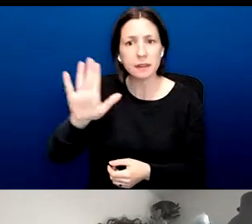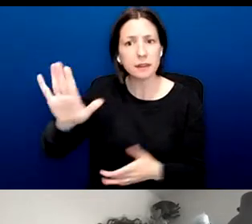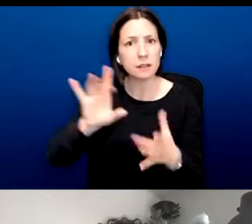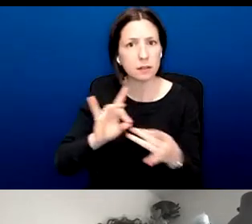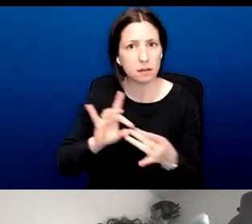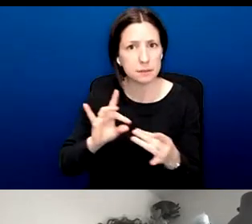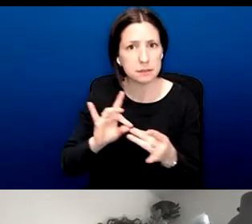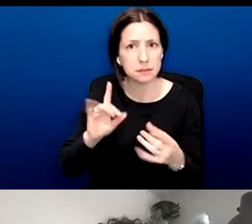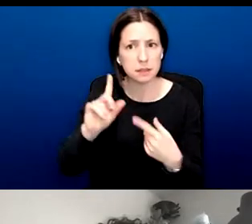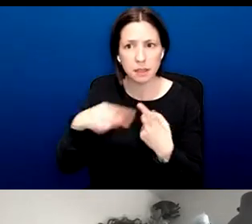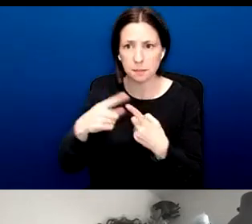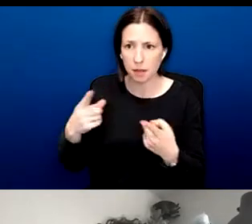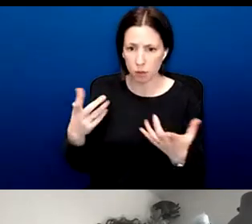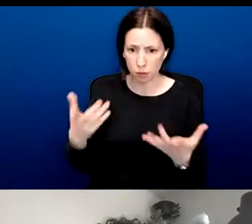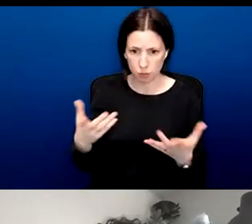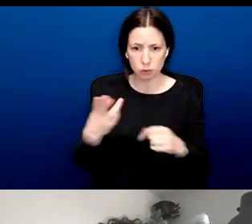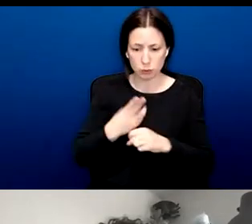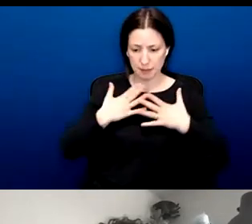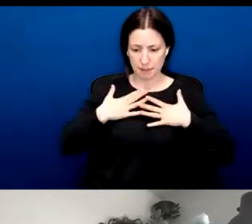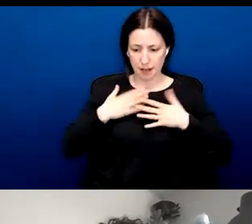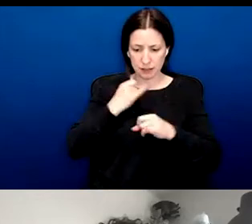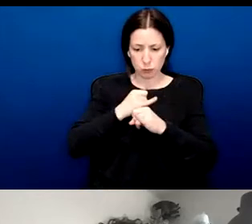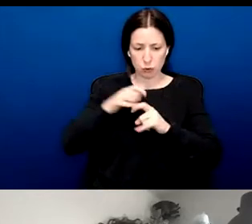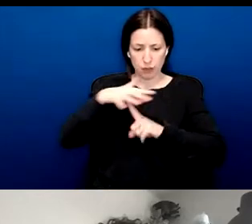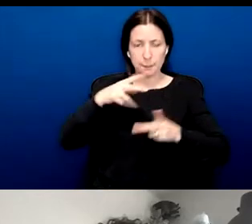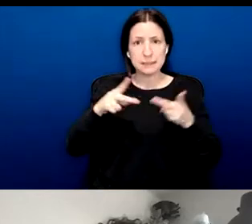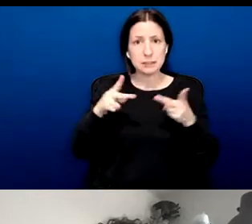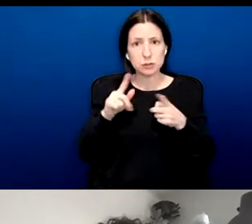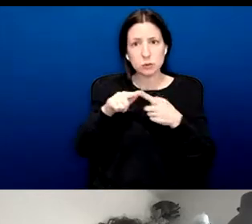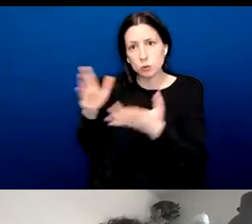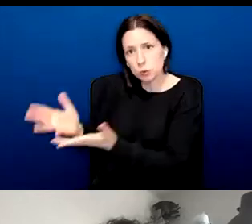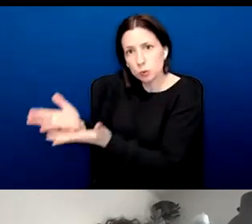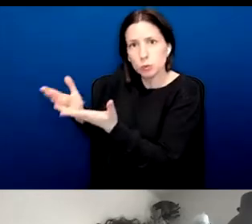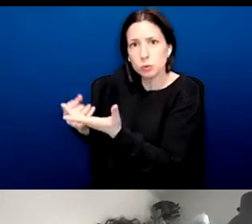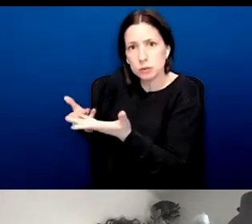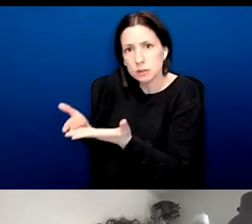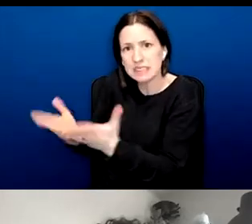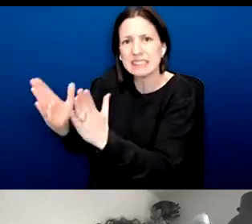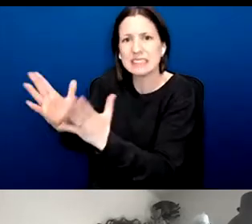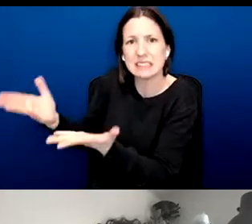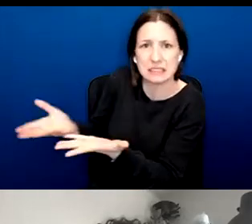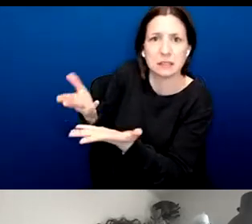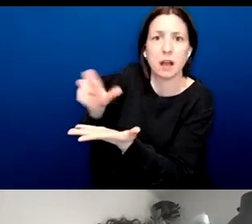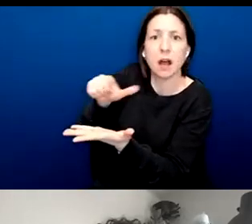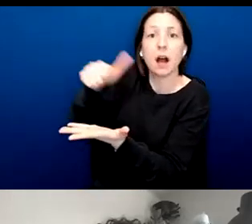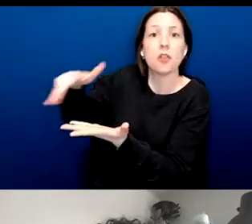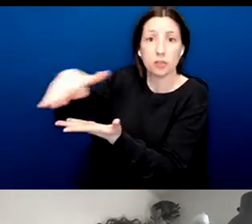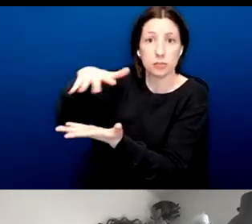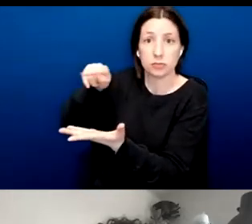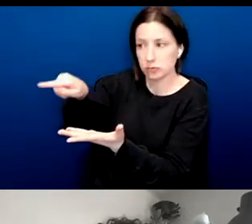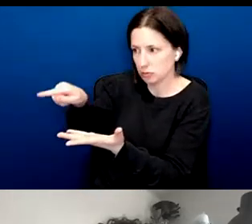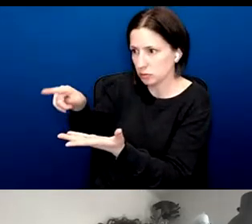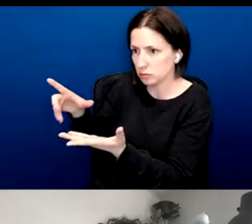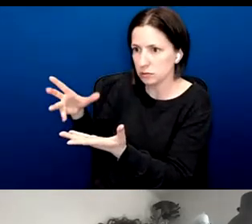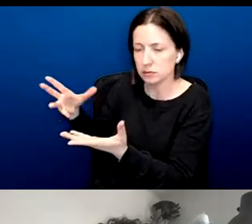using your institutional position to create spaces for others is so important. And I think I really value that as a young scholar.